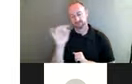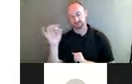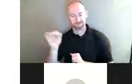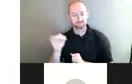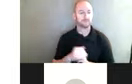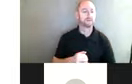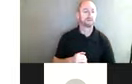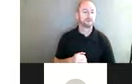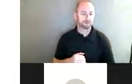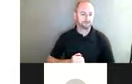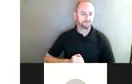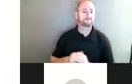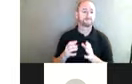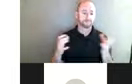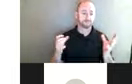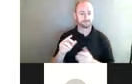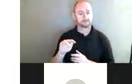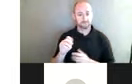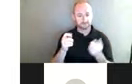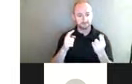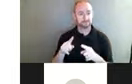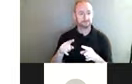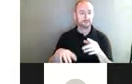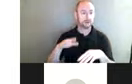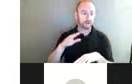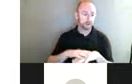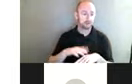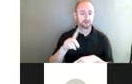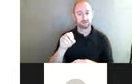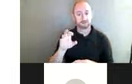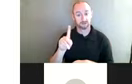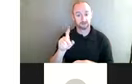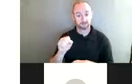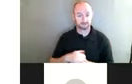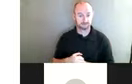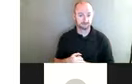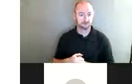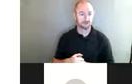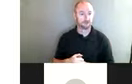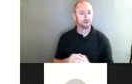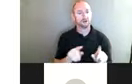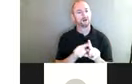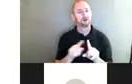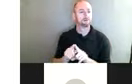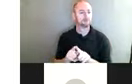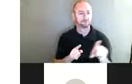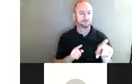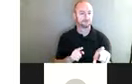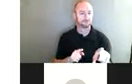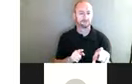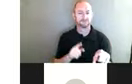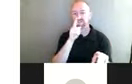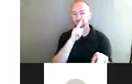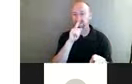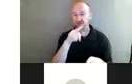out that there's just a lot of crime that's happening out on these docks. But it also turns out that this pattern is completely fake.